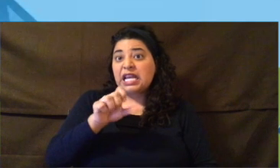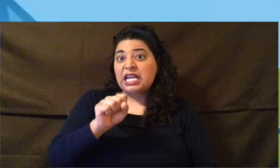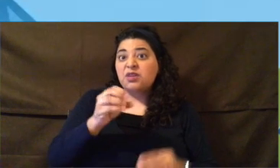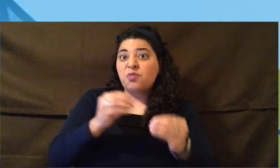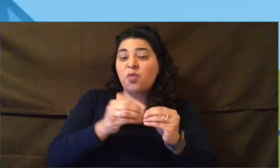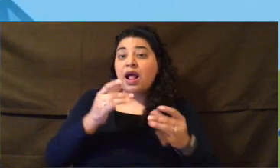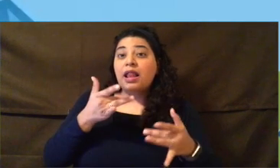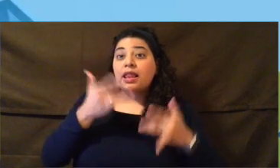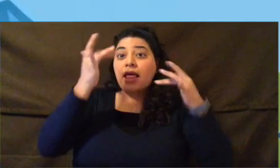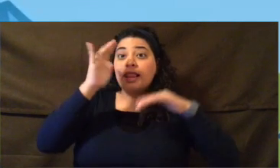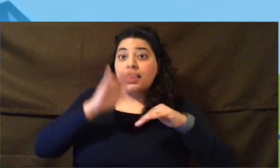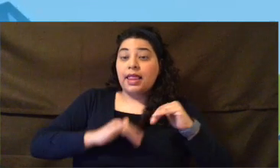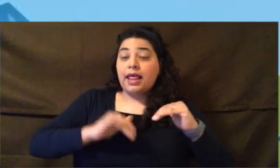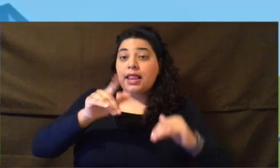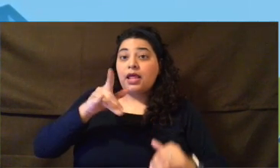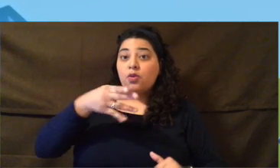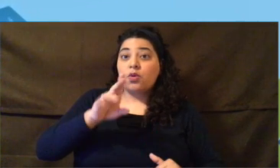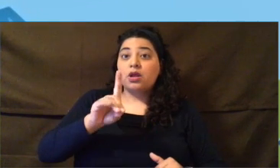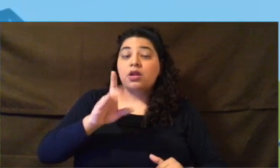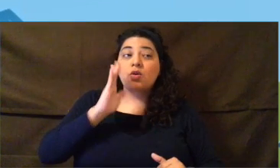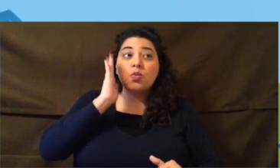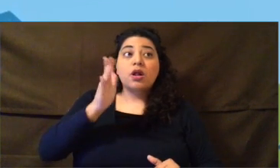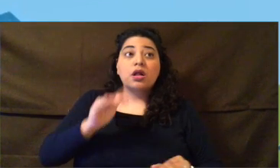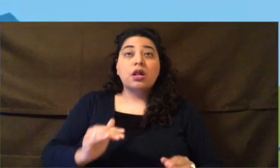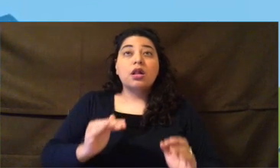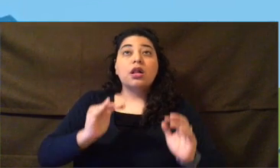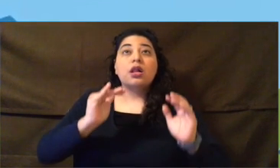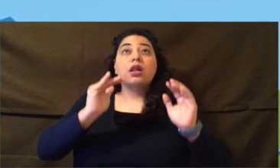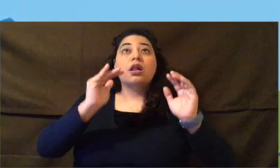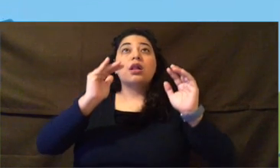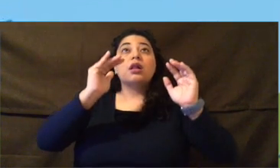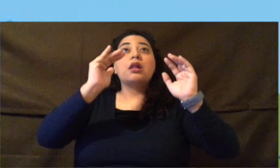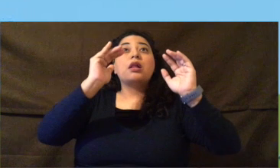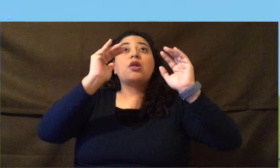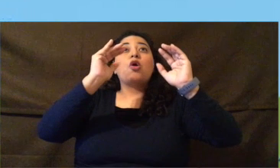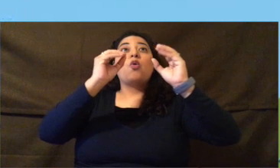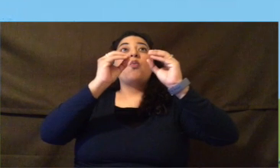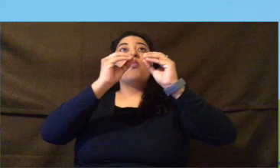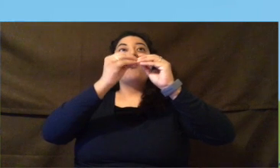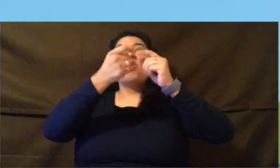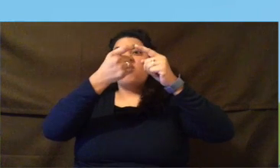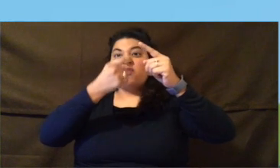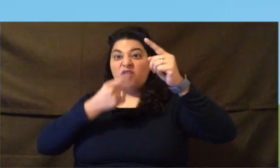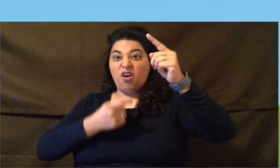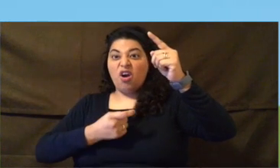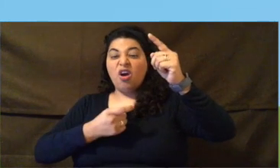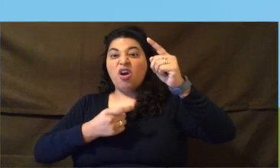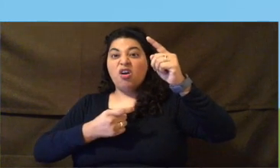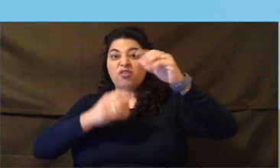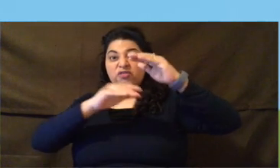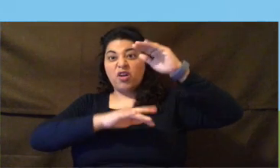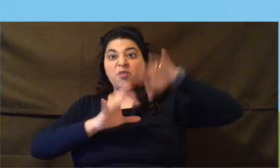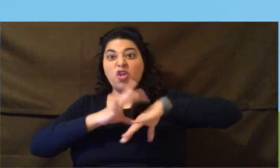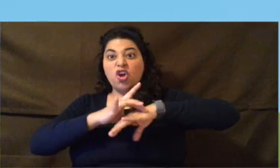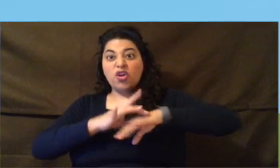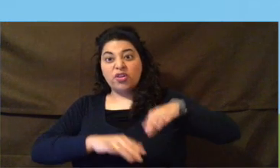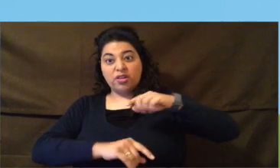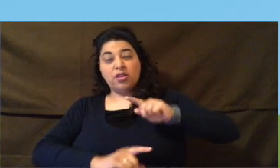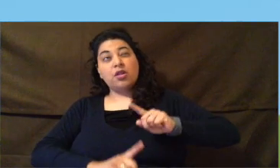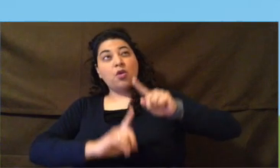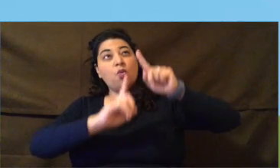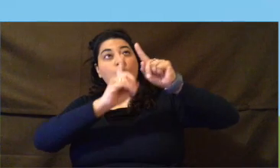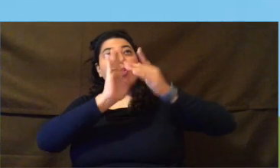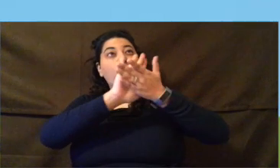up into the sky. And the further you move up and away from the Earth's surface, the colder the temperature gets. So in the